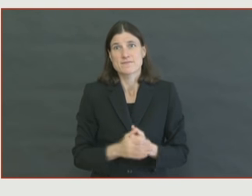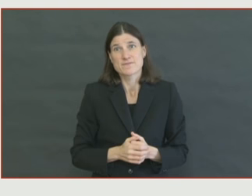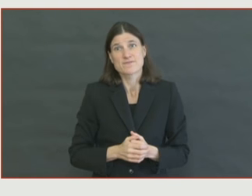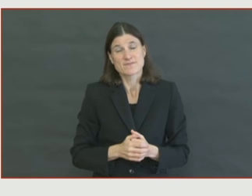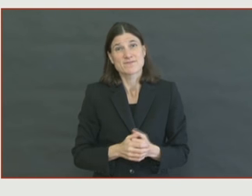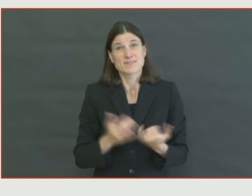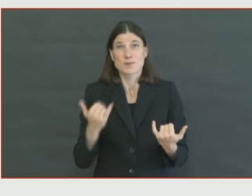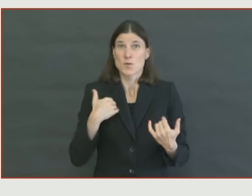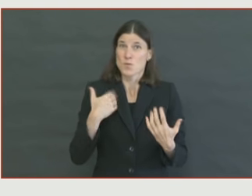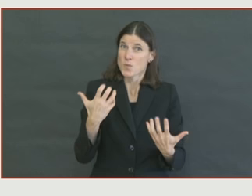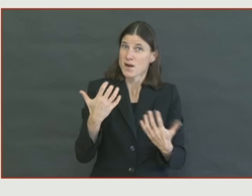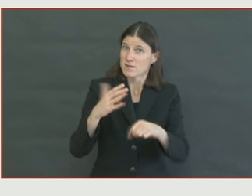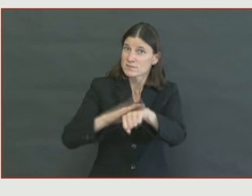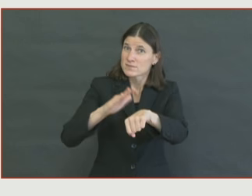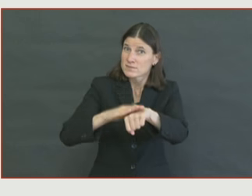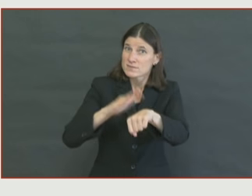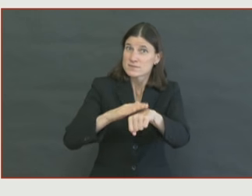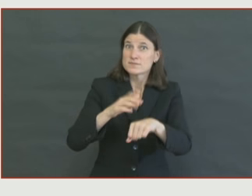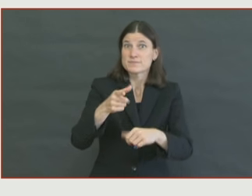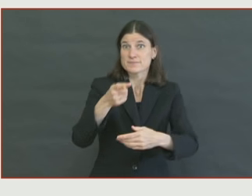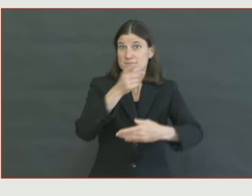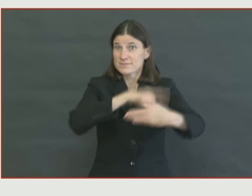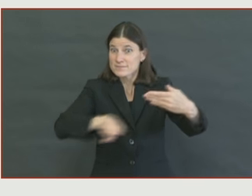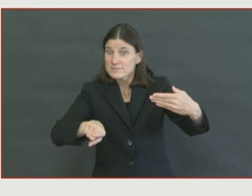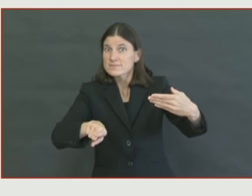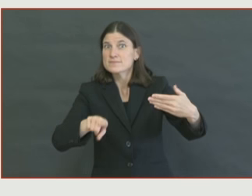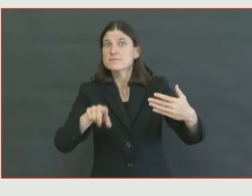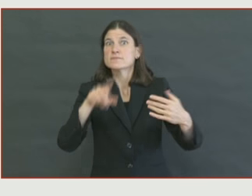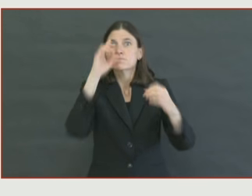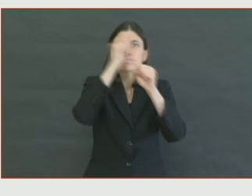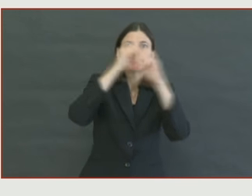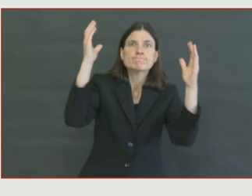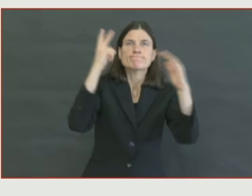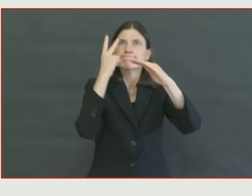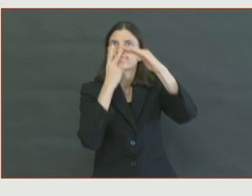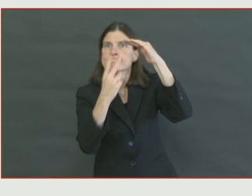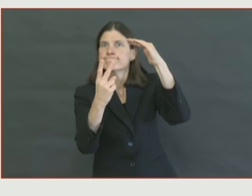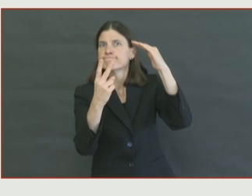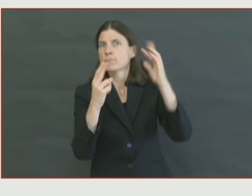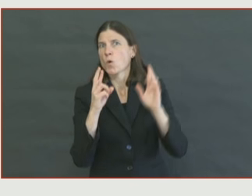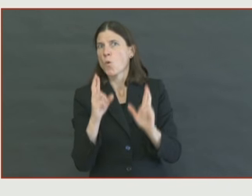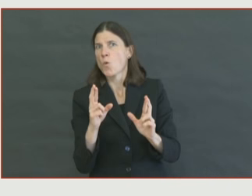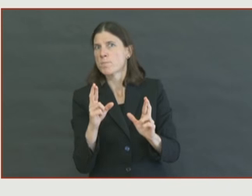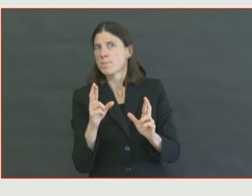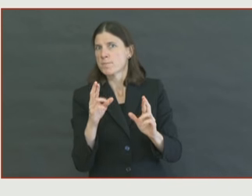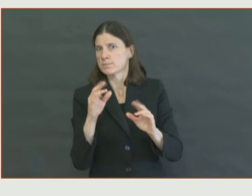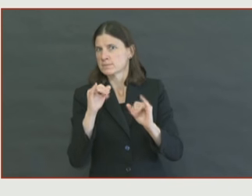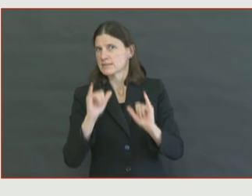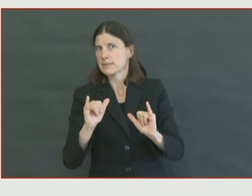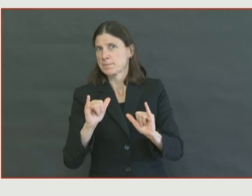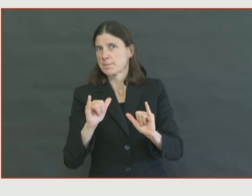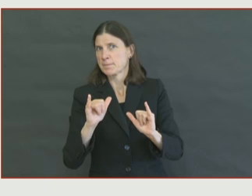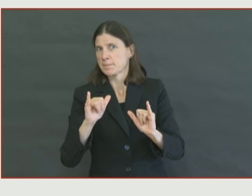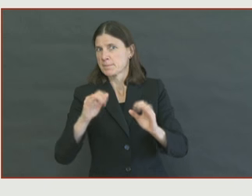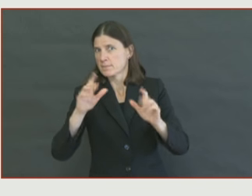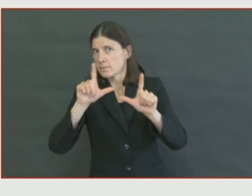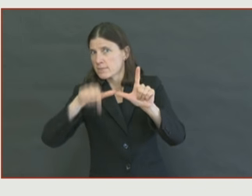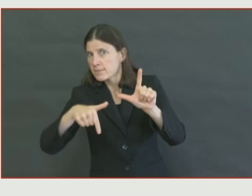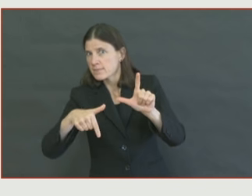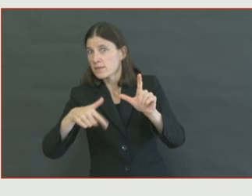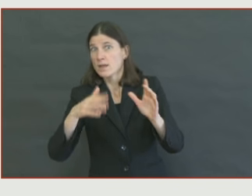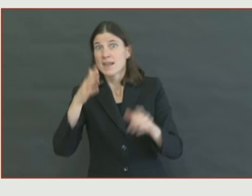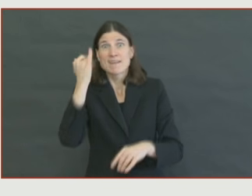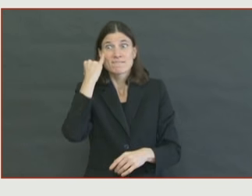people getting sicker, it's because we went out this weekend, on a beautiful weekend, and got together when we really shouldn't.